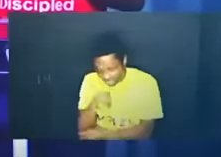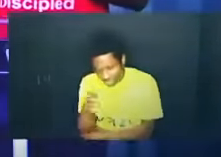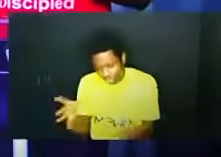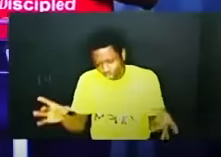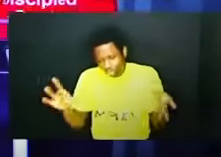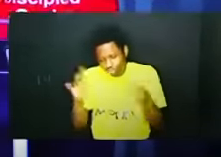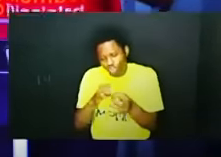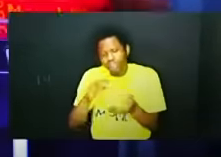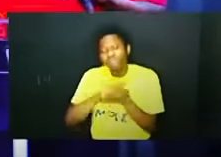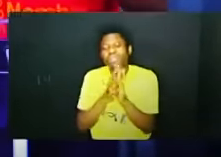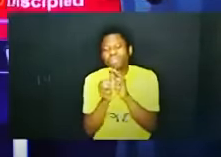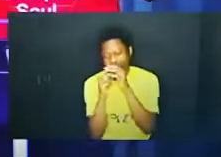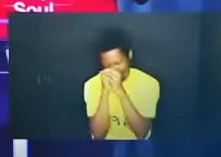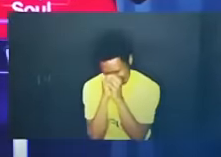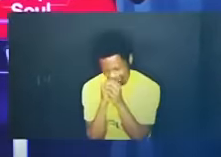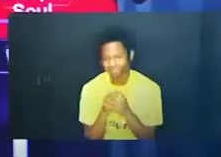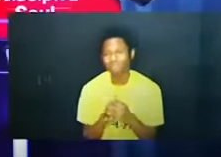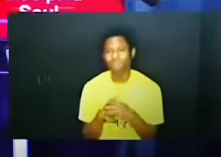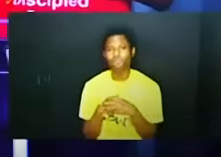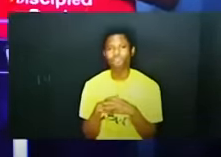Now,